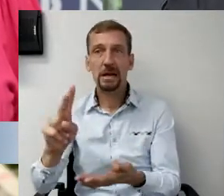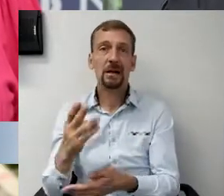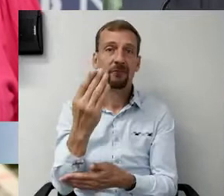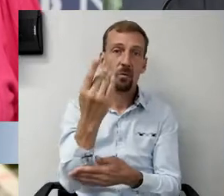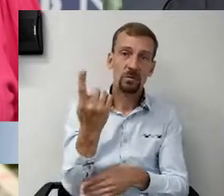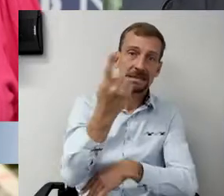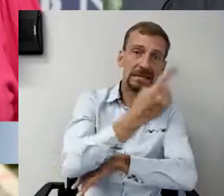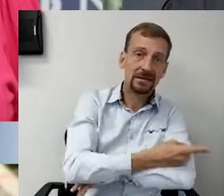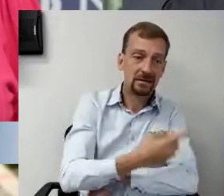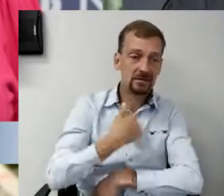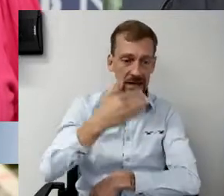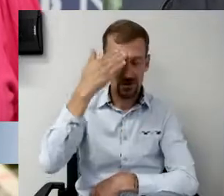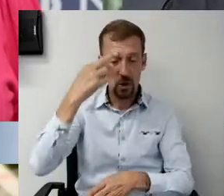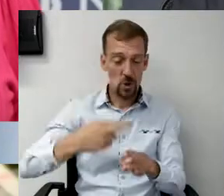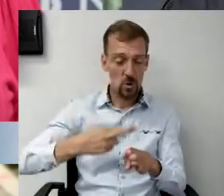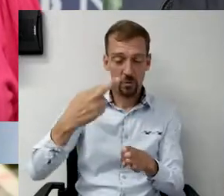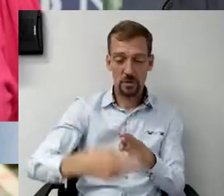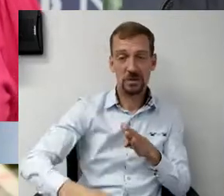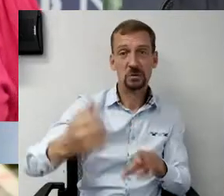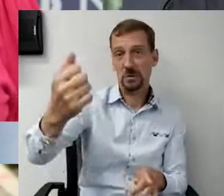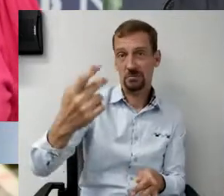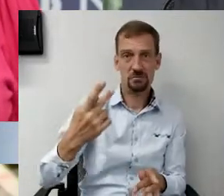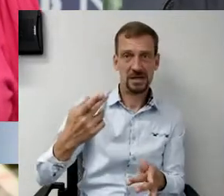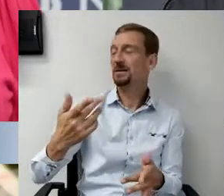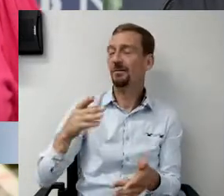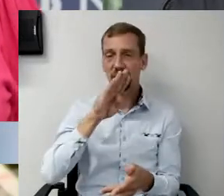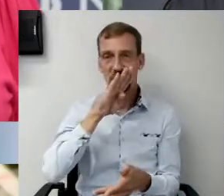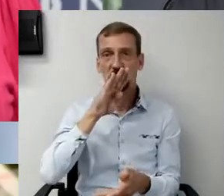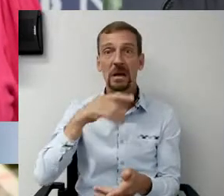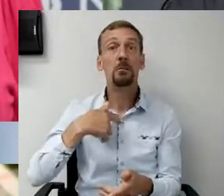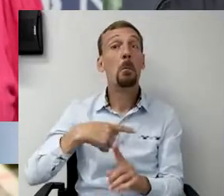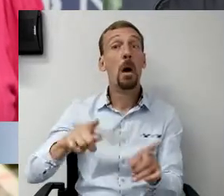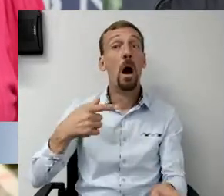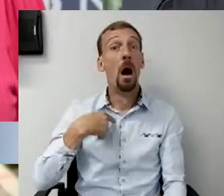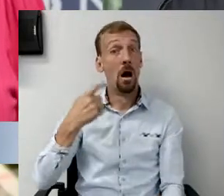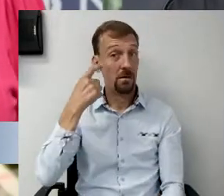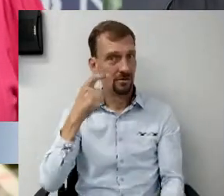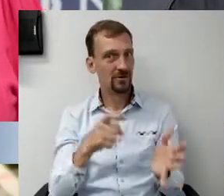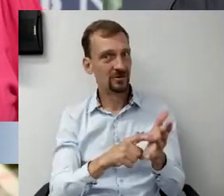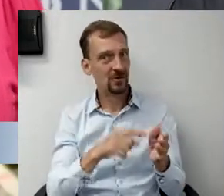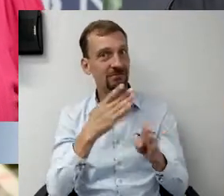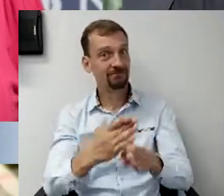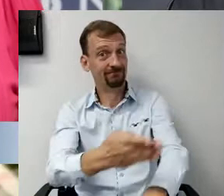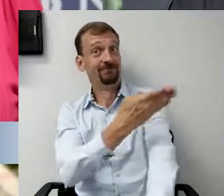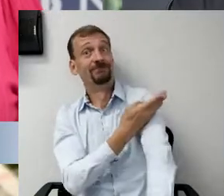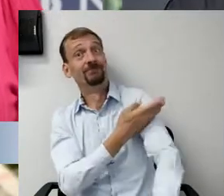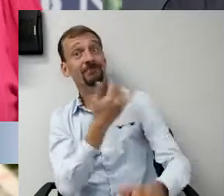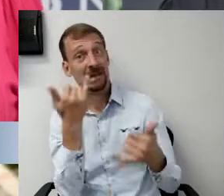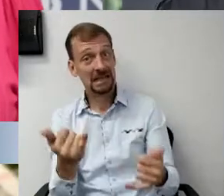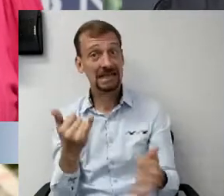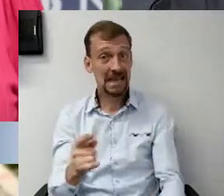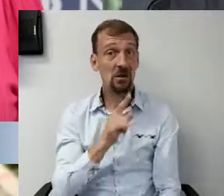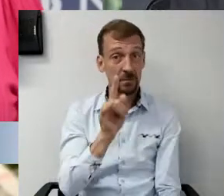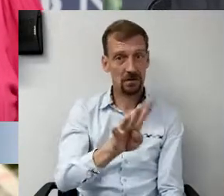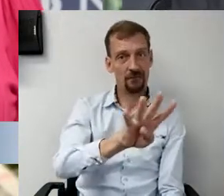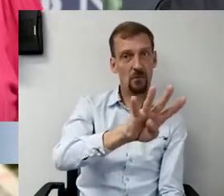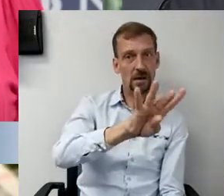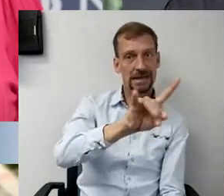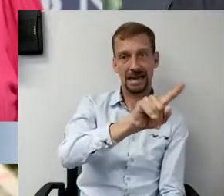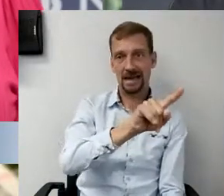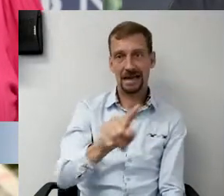you get results back, but I've heard that we've seen some vast improvement in that, and now 48 to 72